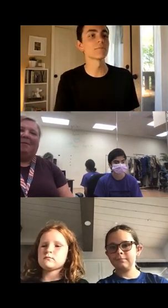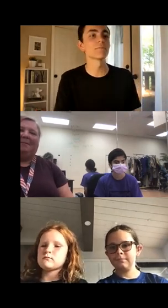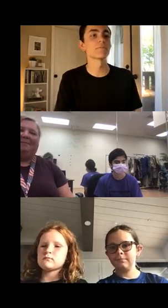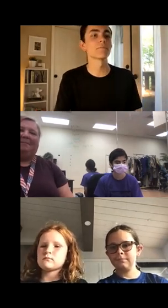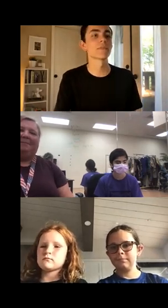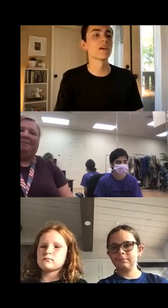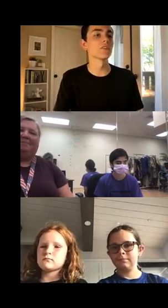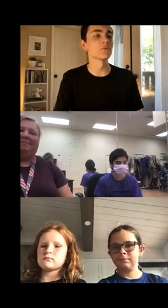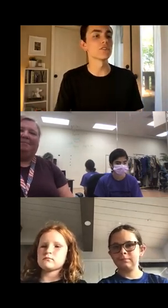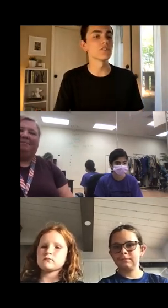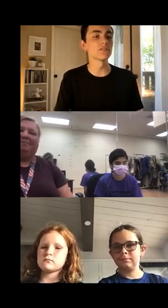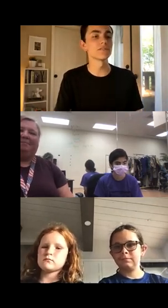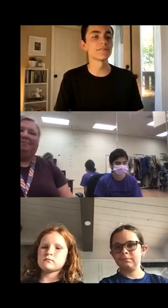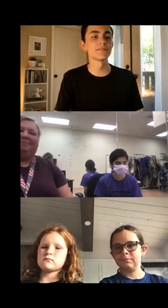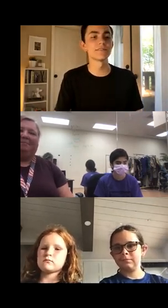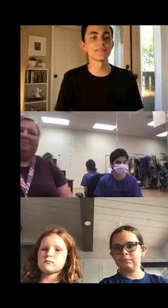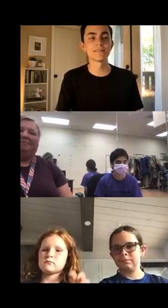something. This person here.